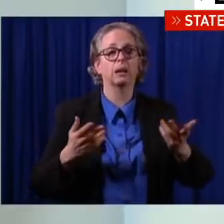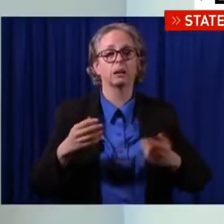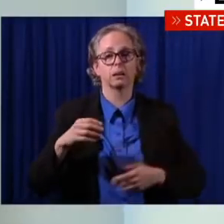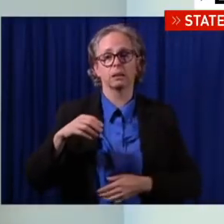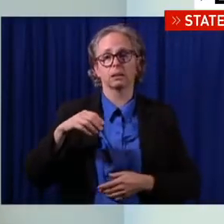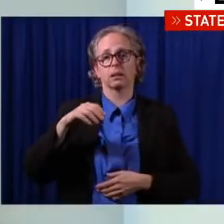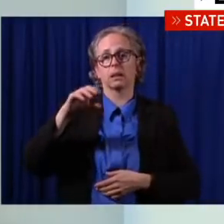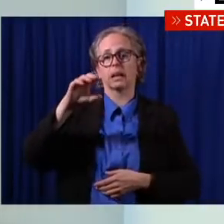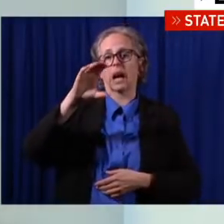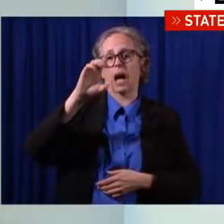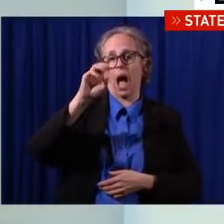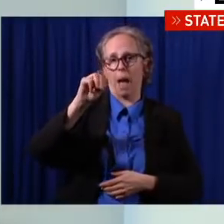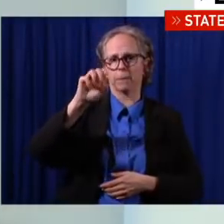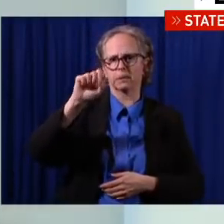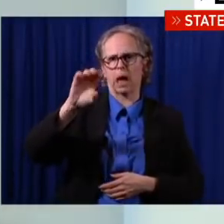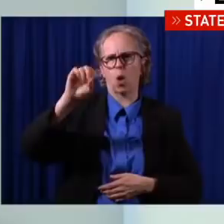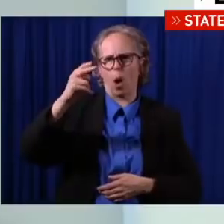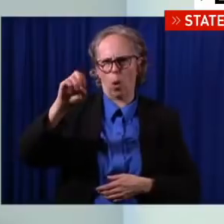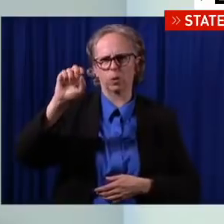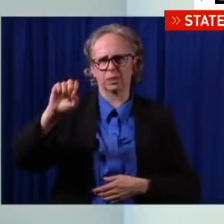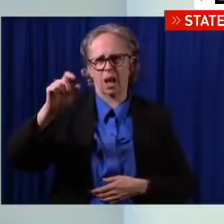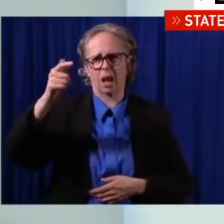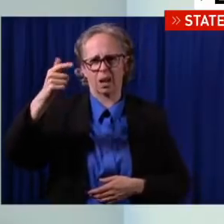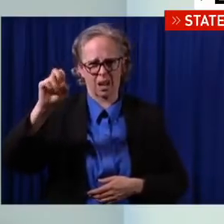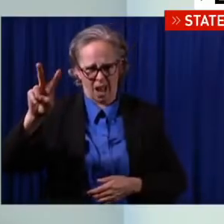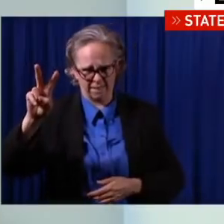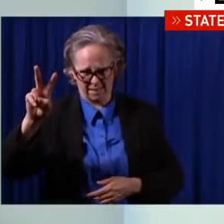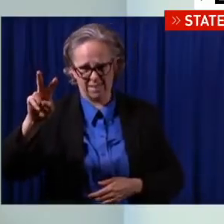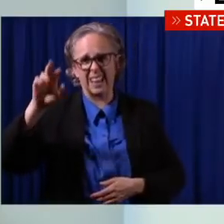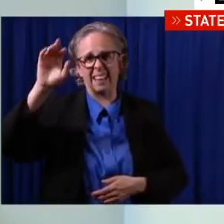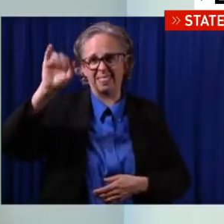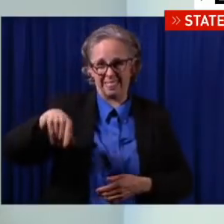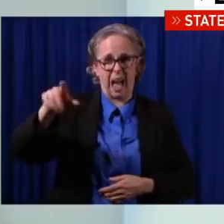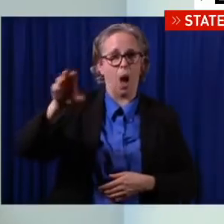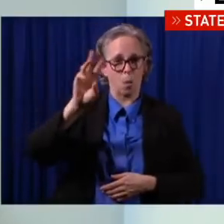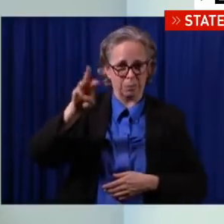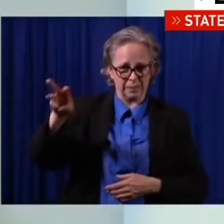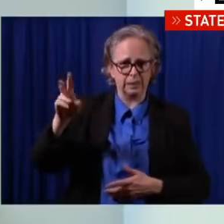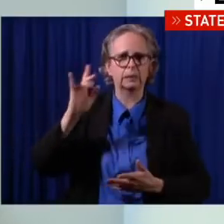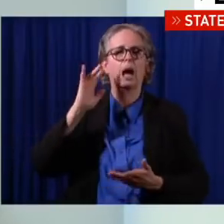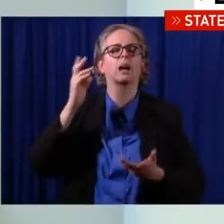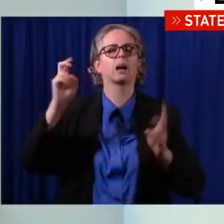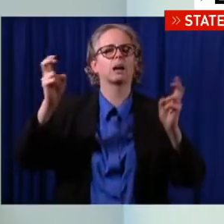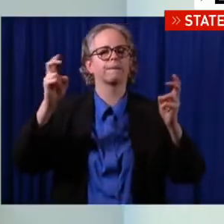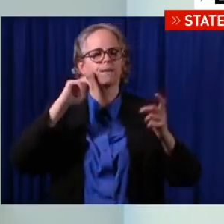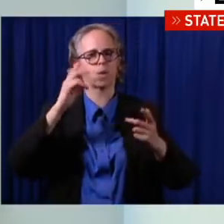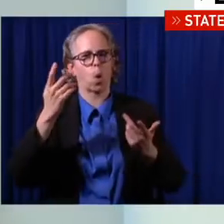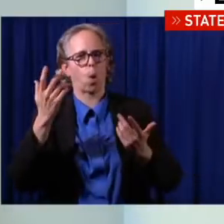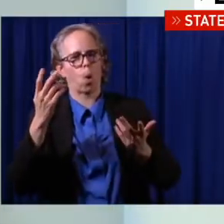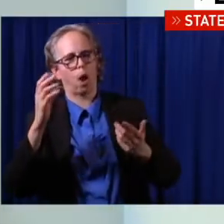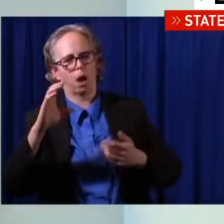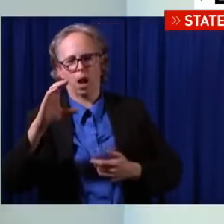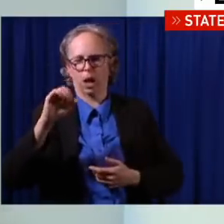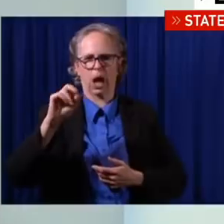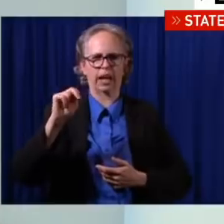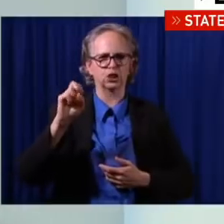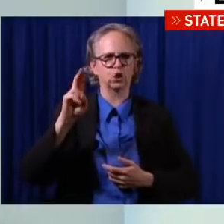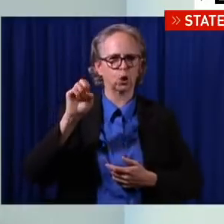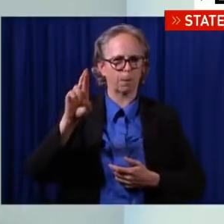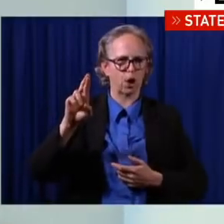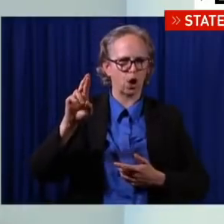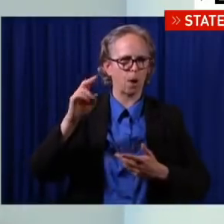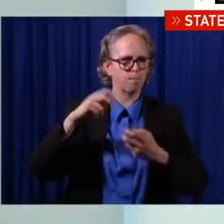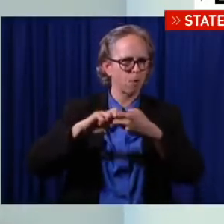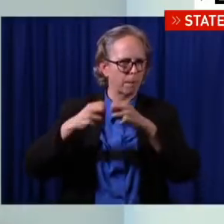com.ohio.gov/consumer protection. And if you think you might have been a victim of fraud, or you think someone is attempting to commit fraud against you, I